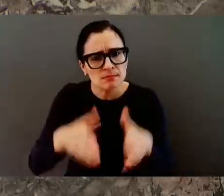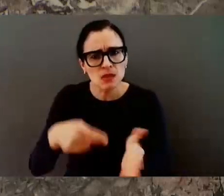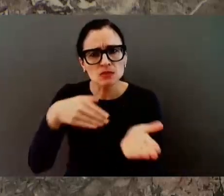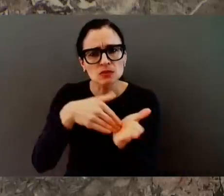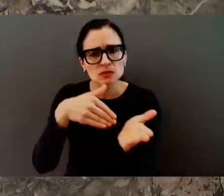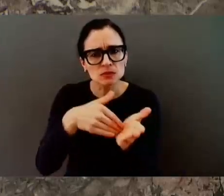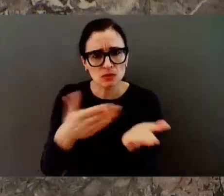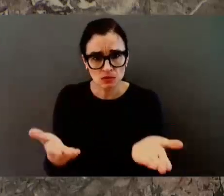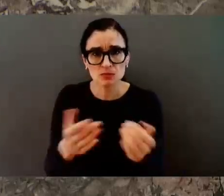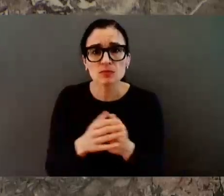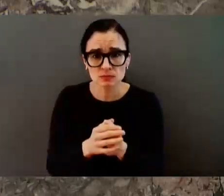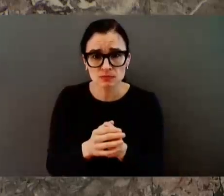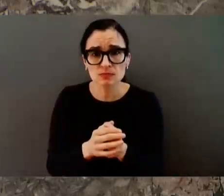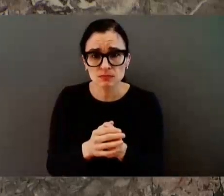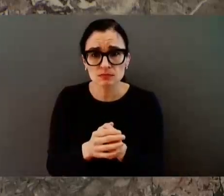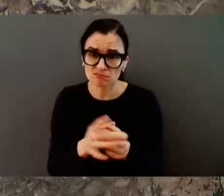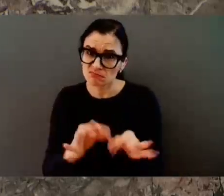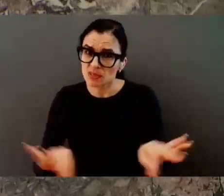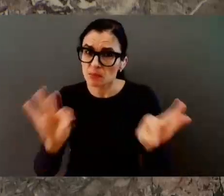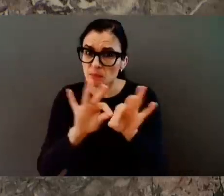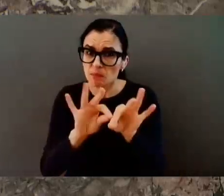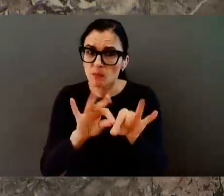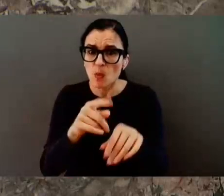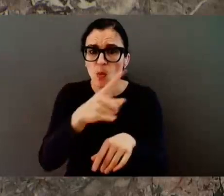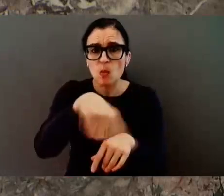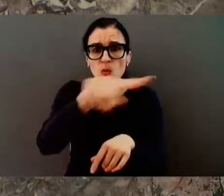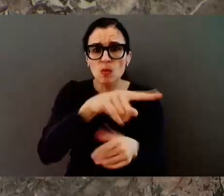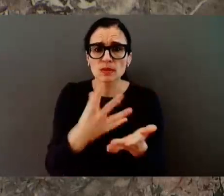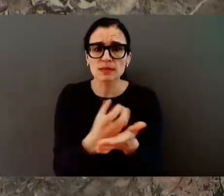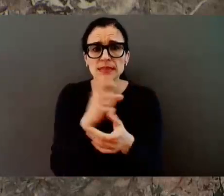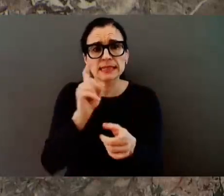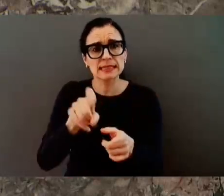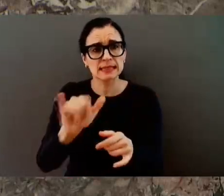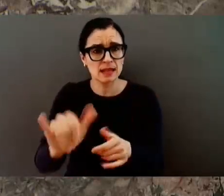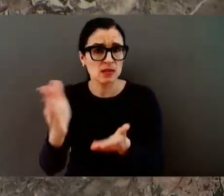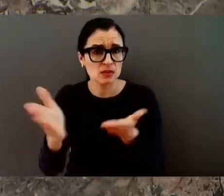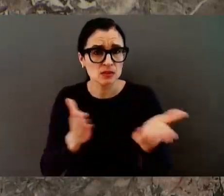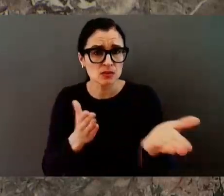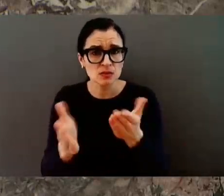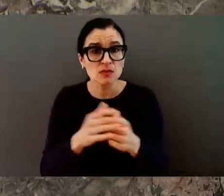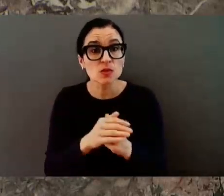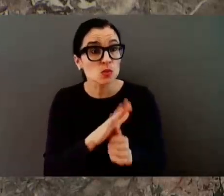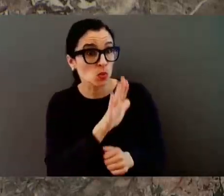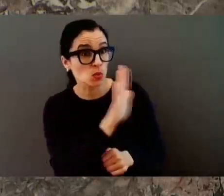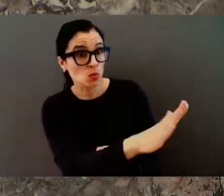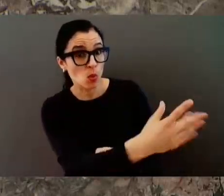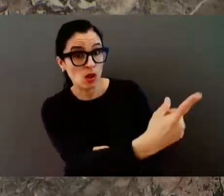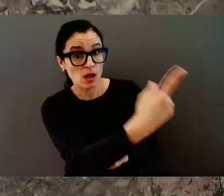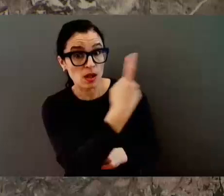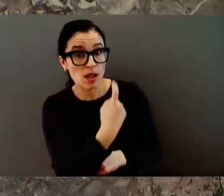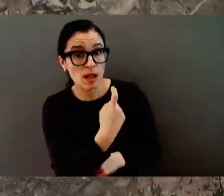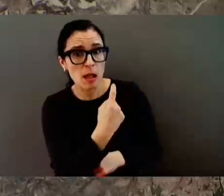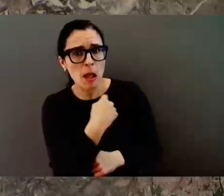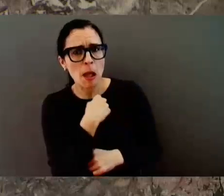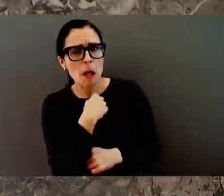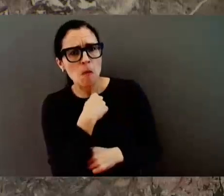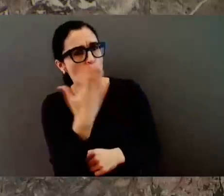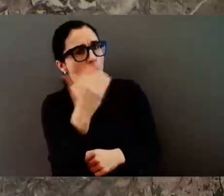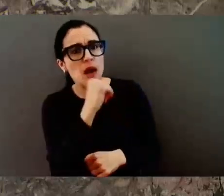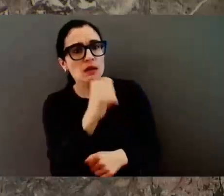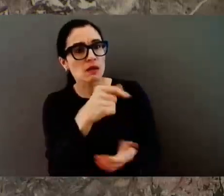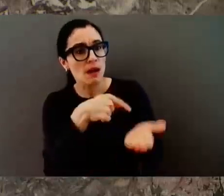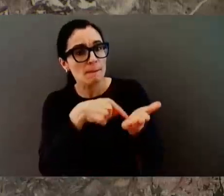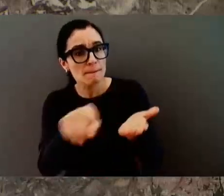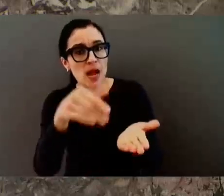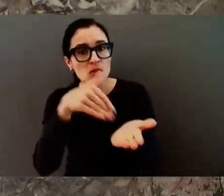and remote communities. I'll take the question on notice, Mr. Speaker, to take back to my staff and get the answers that the member is